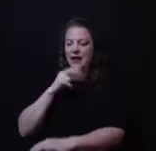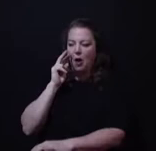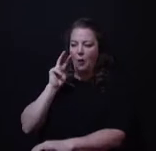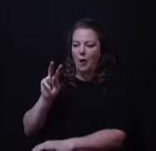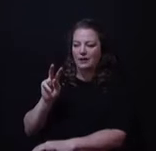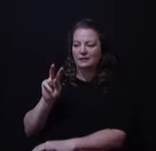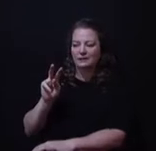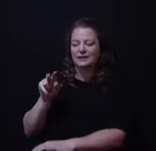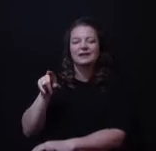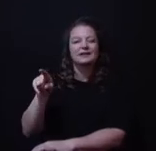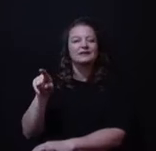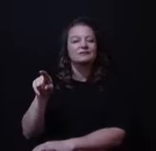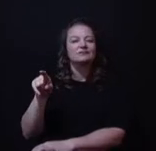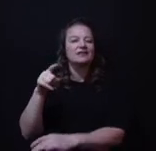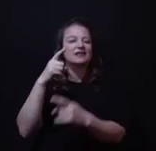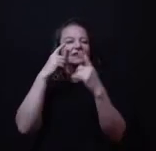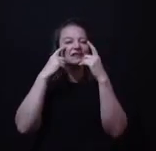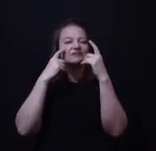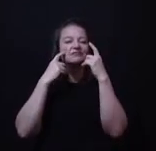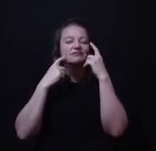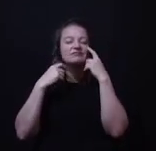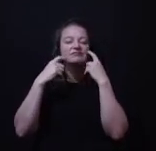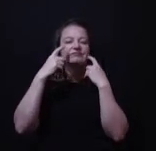tears flood down his face.